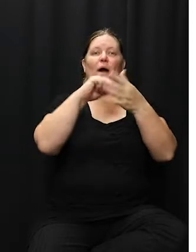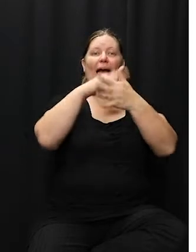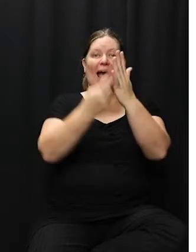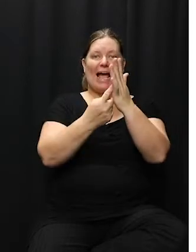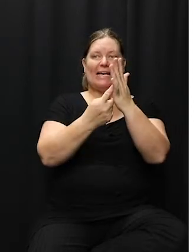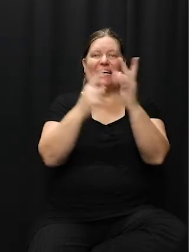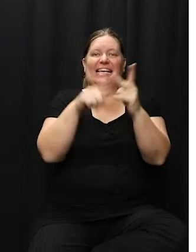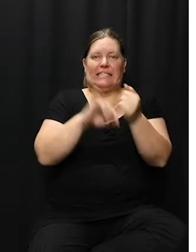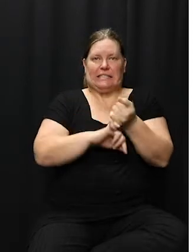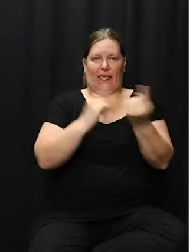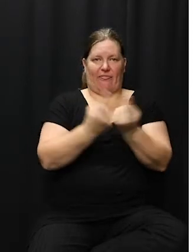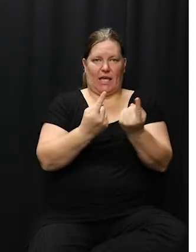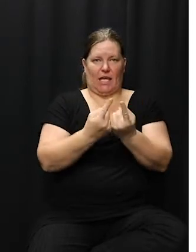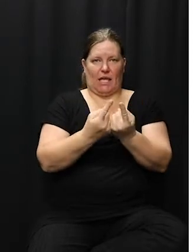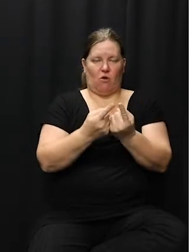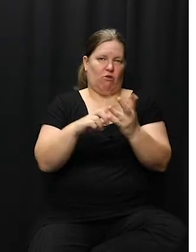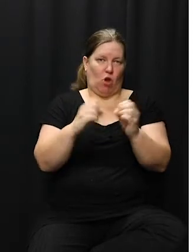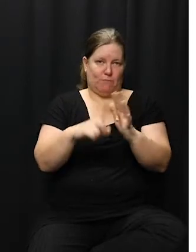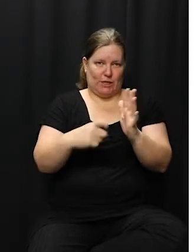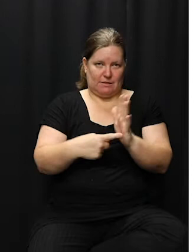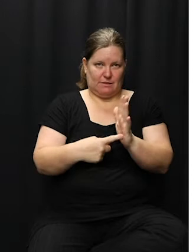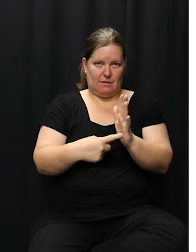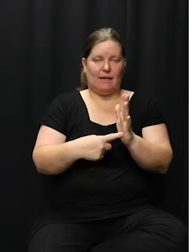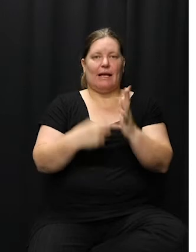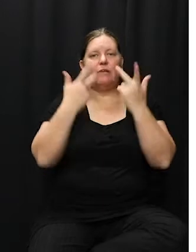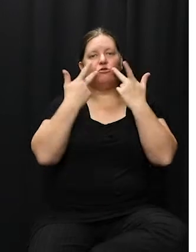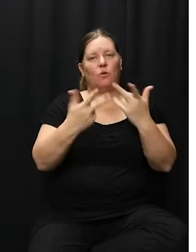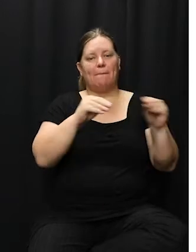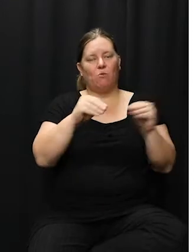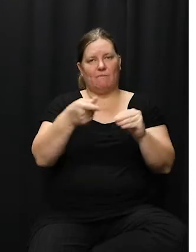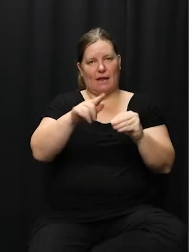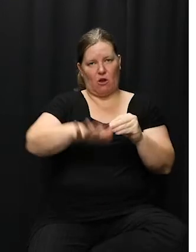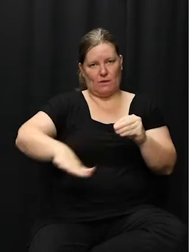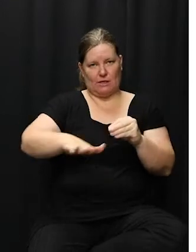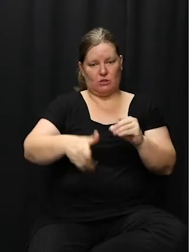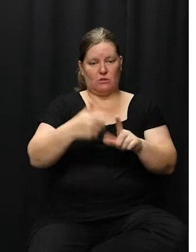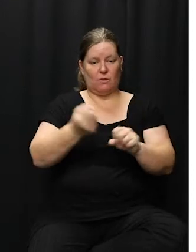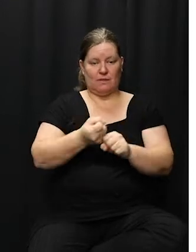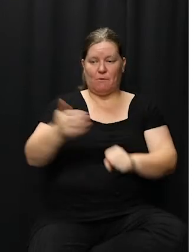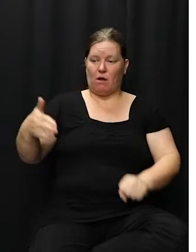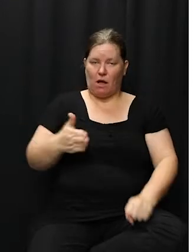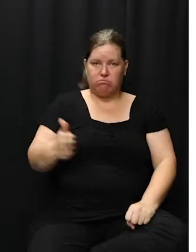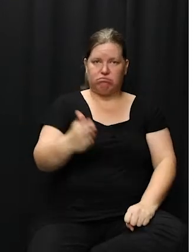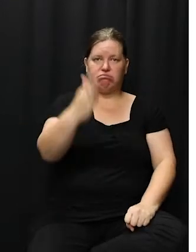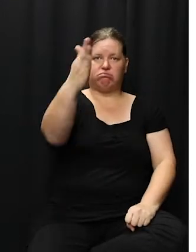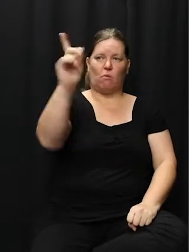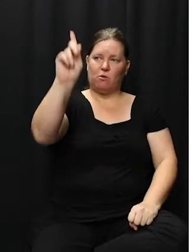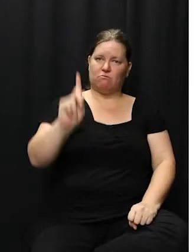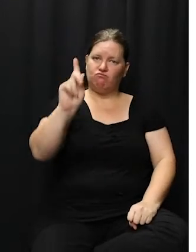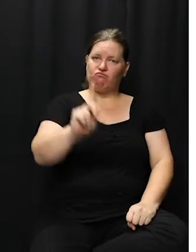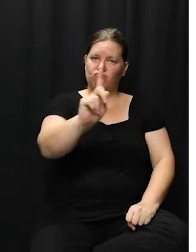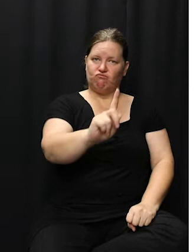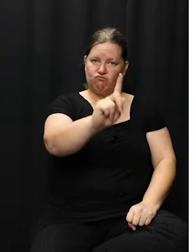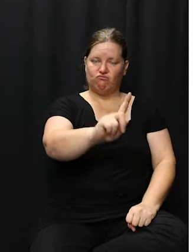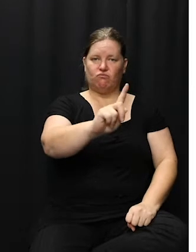depicting signs, and that's where your hand shape is the thing or an object. So you're showing movement or location with your hand as if it's an object. So a person